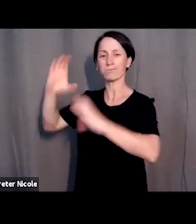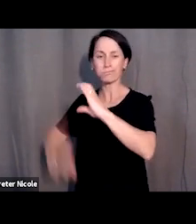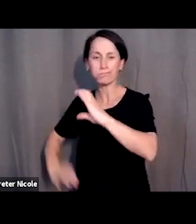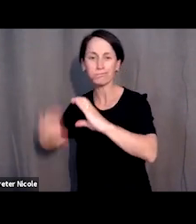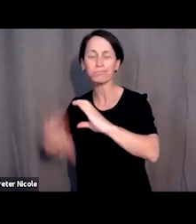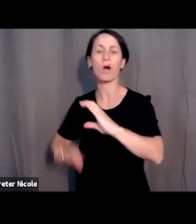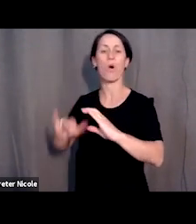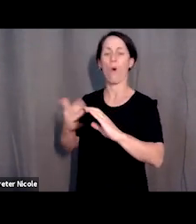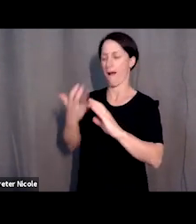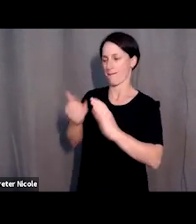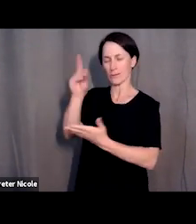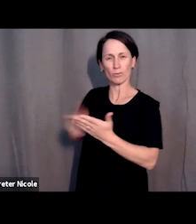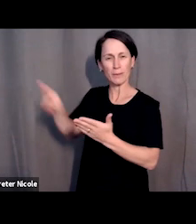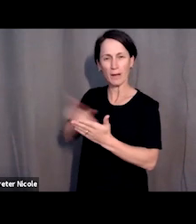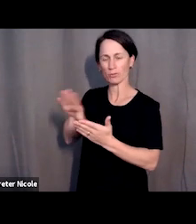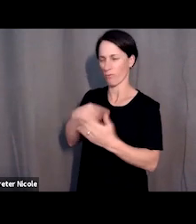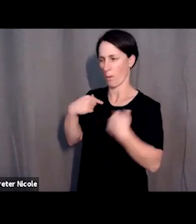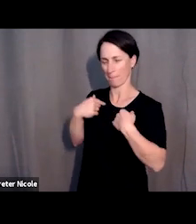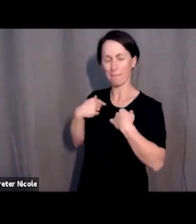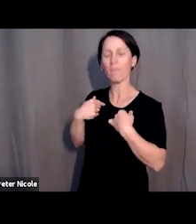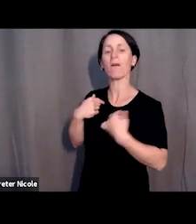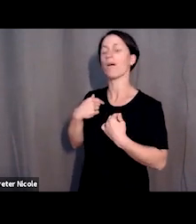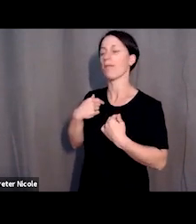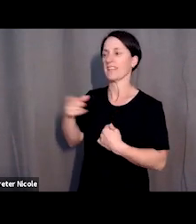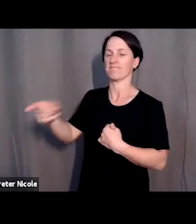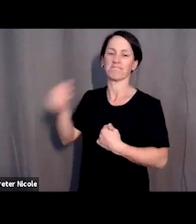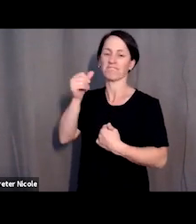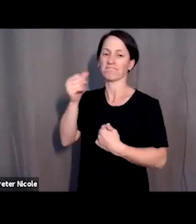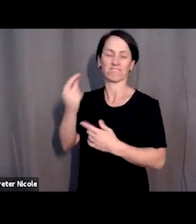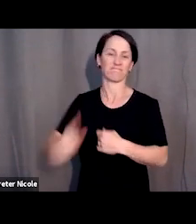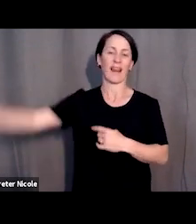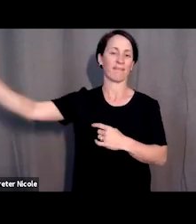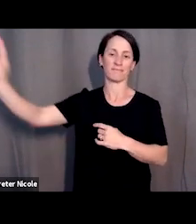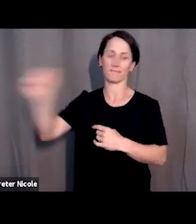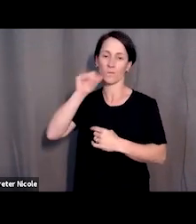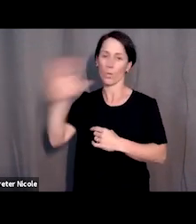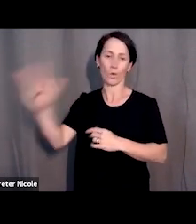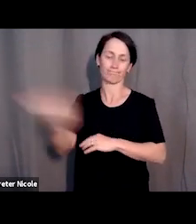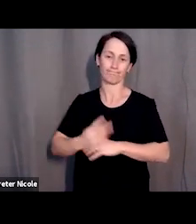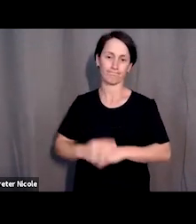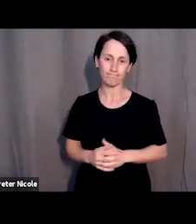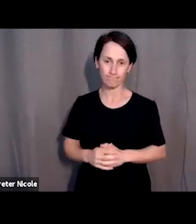discrimination within the reception by the receptionist or from other people in the waiting room,